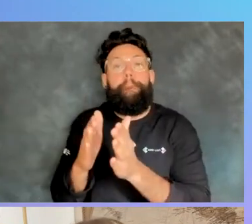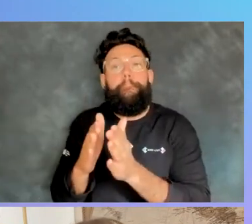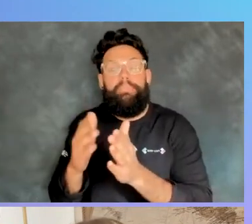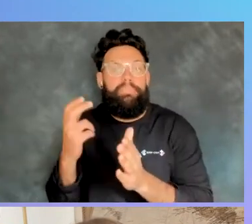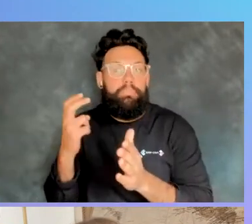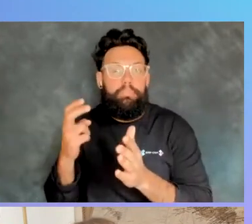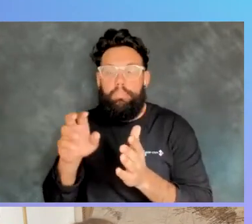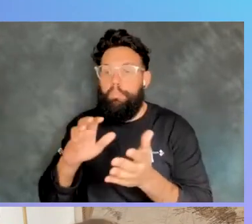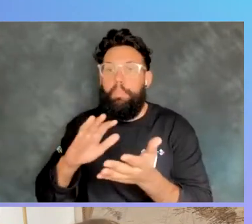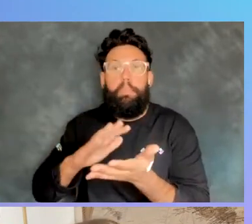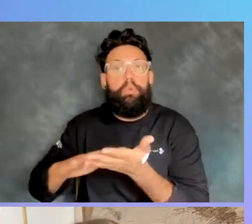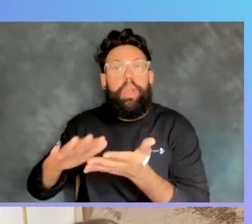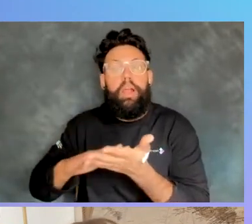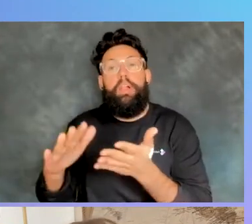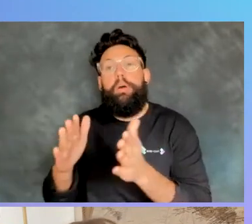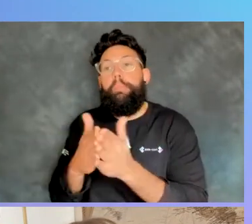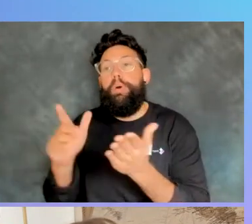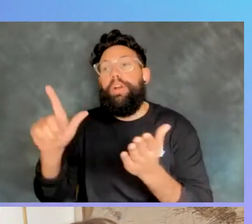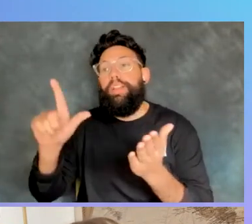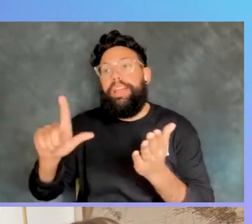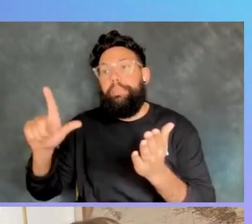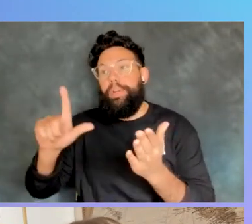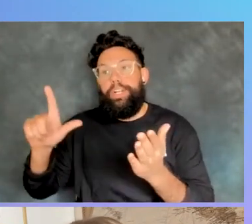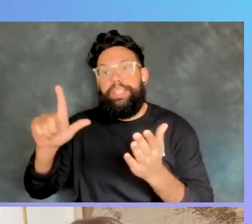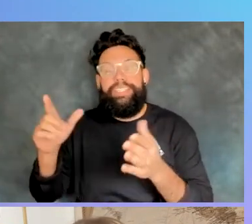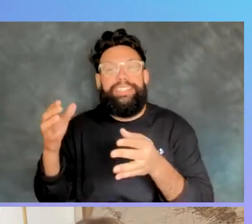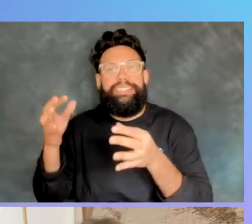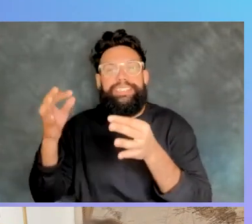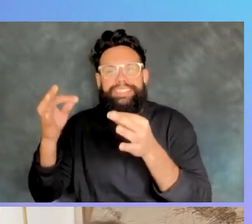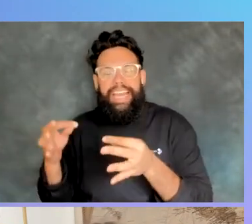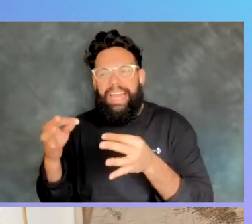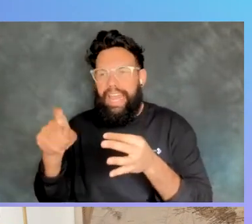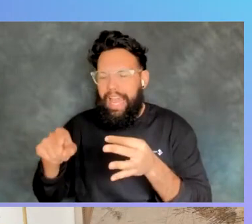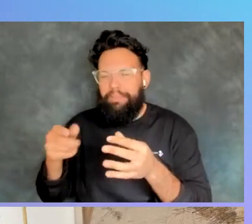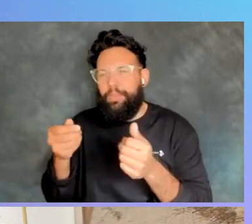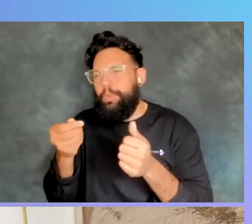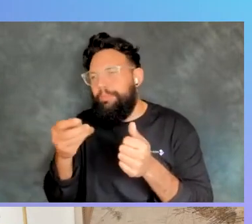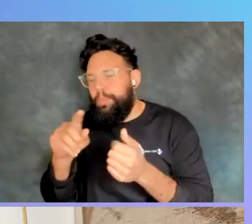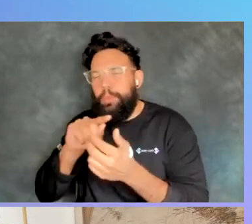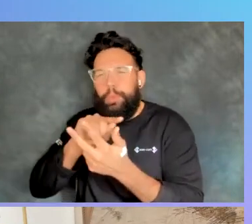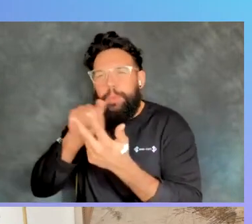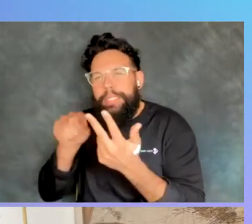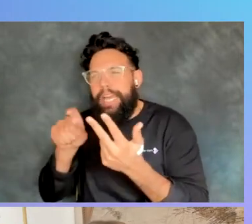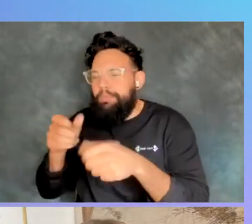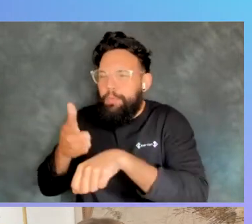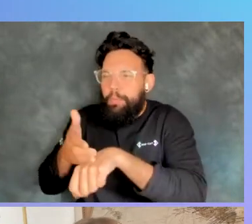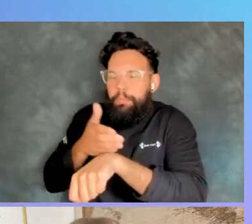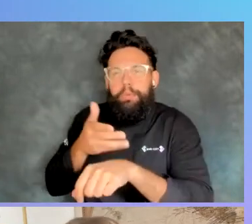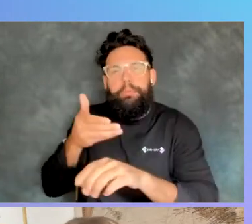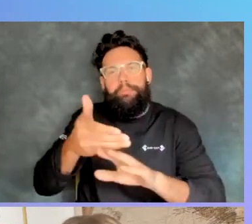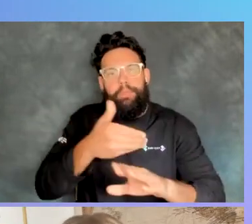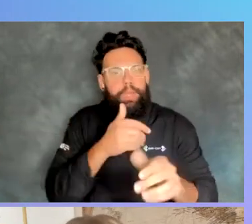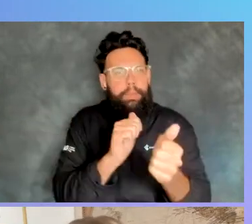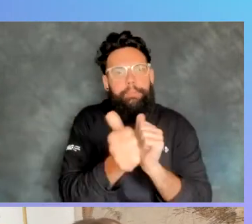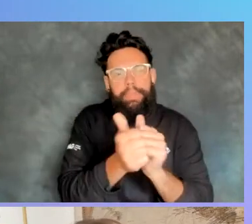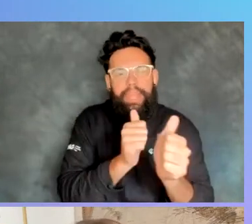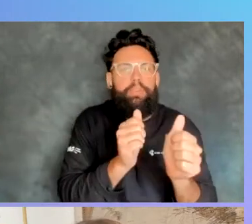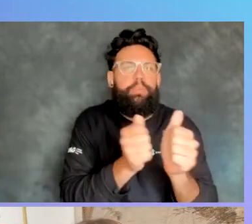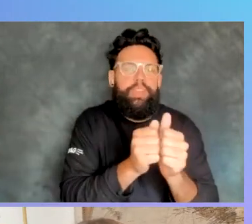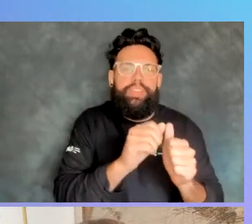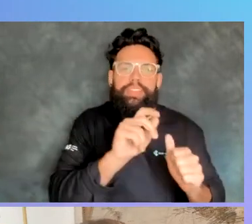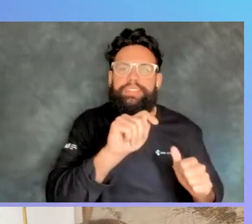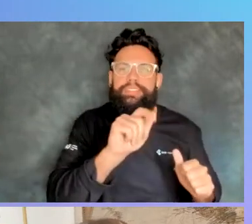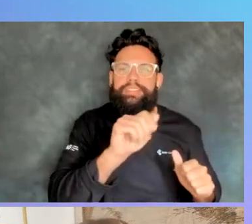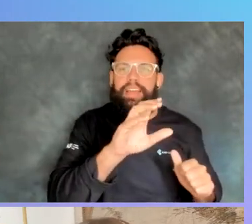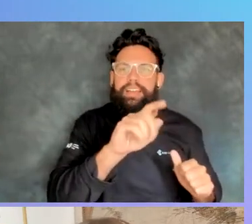need to happen before they can compete with tactile graphics. The first thing that needs to happen is that refreshable tactile displays